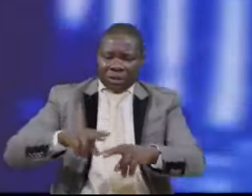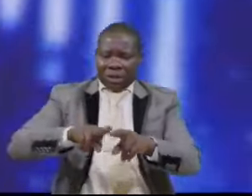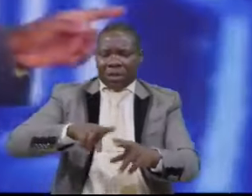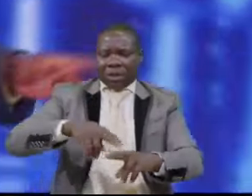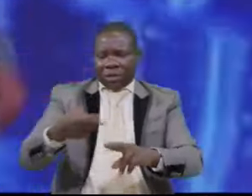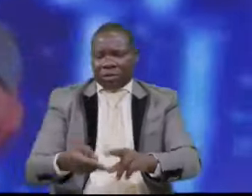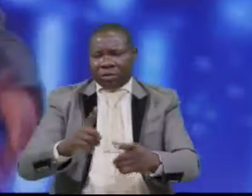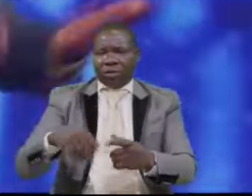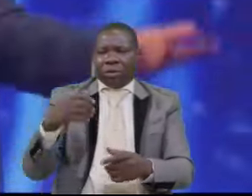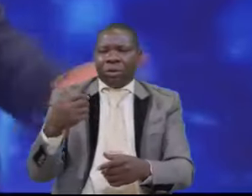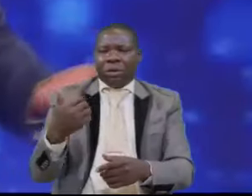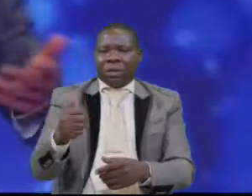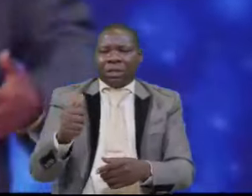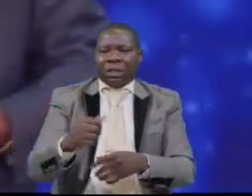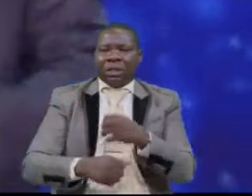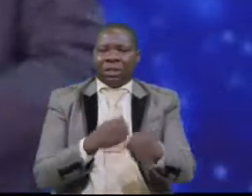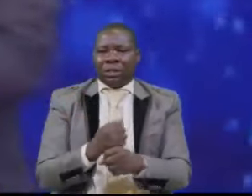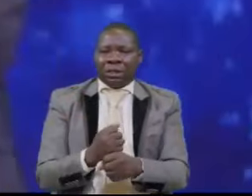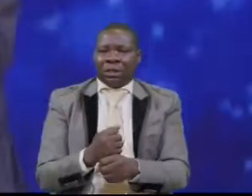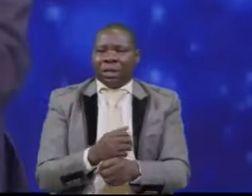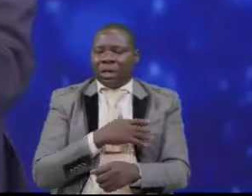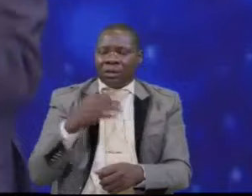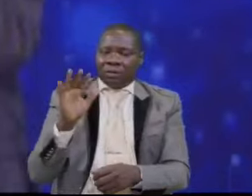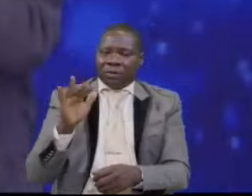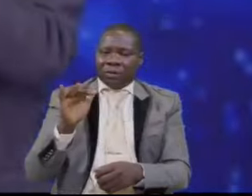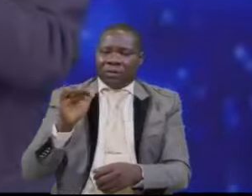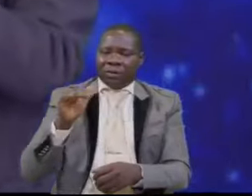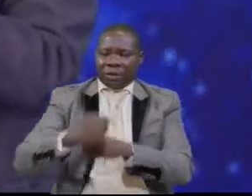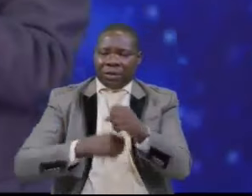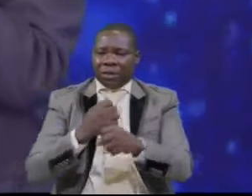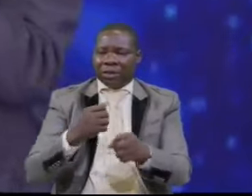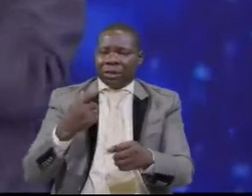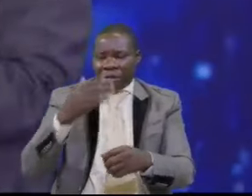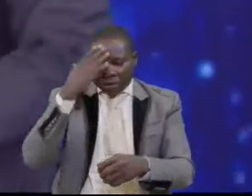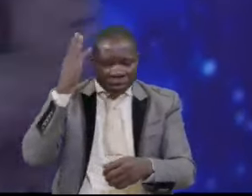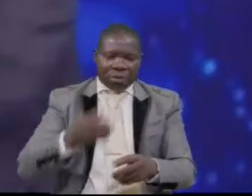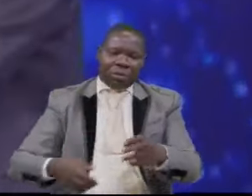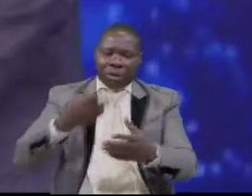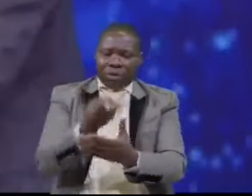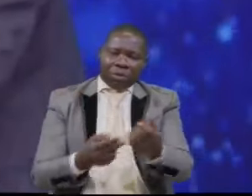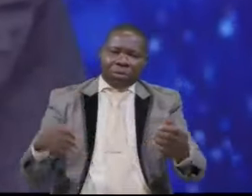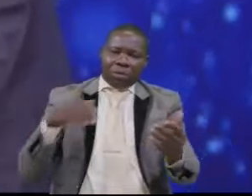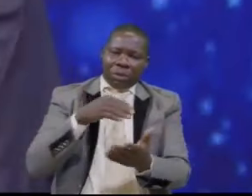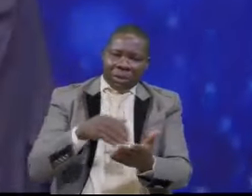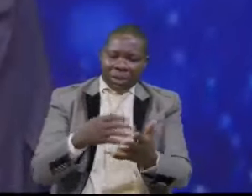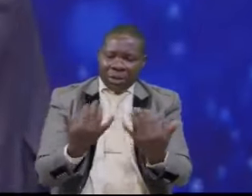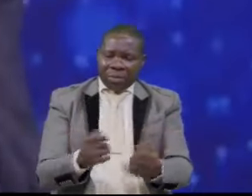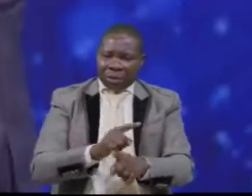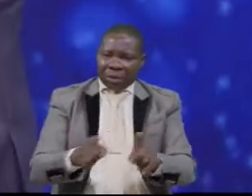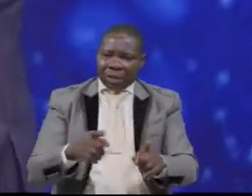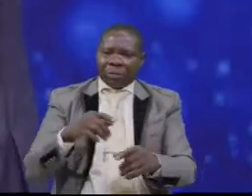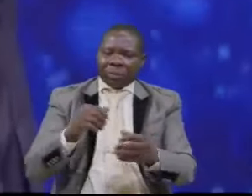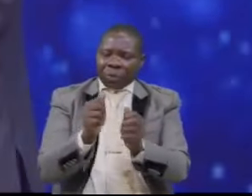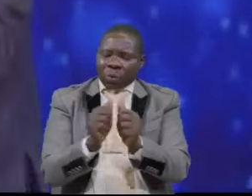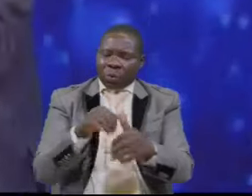world will double. Now the experts tell us within 2 years, 2 years now, the knowledge we have now,